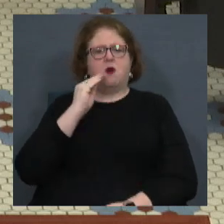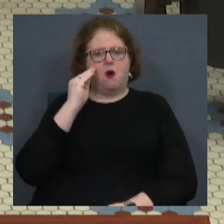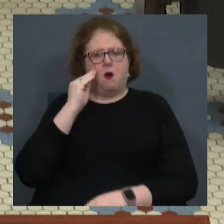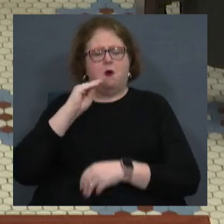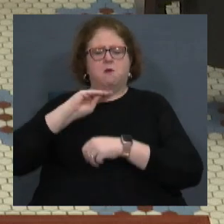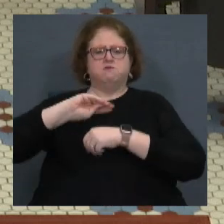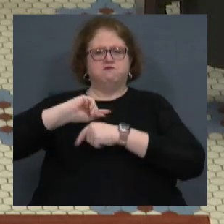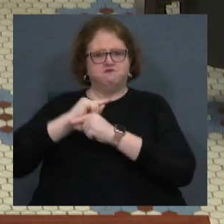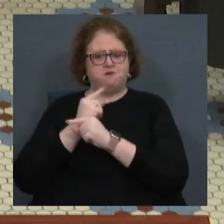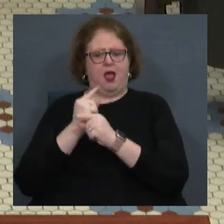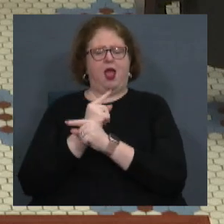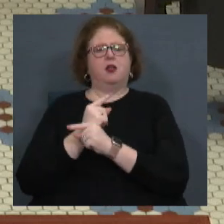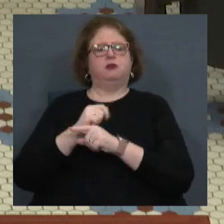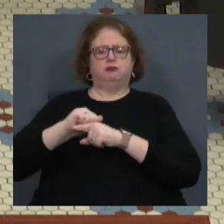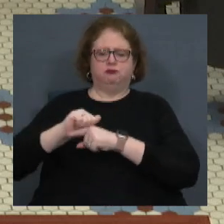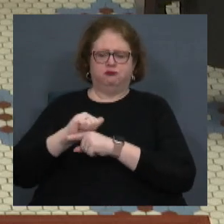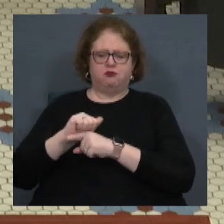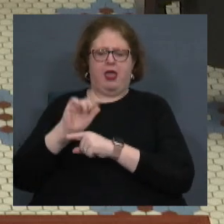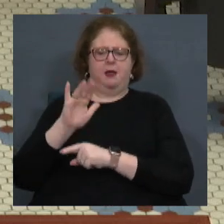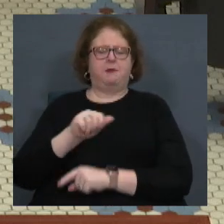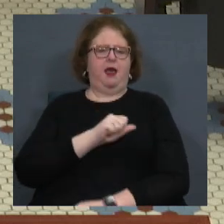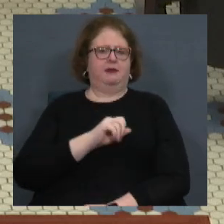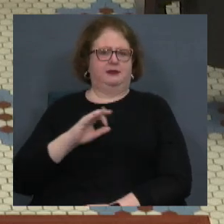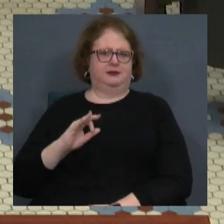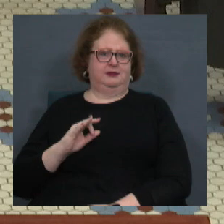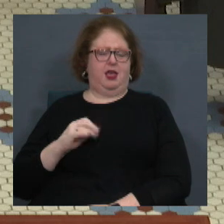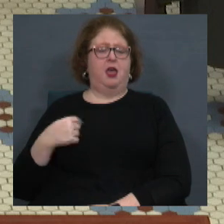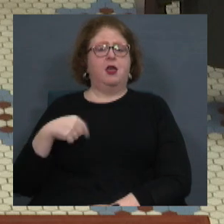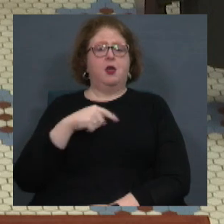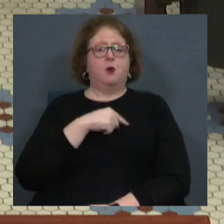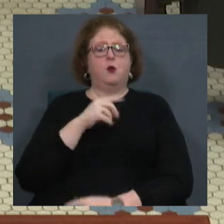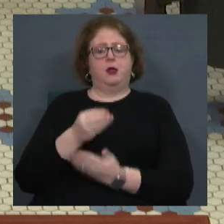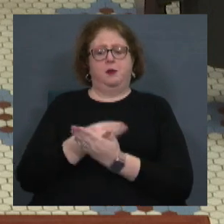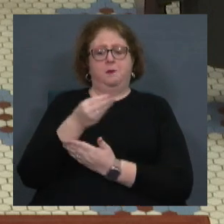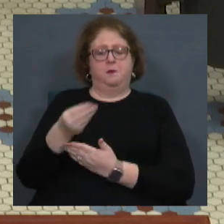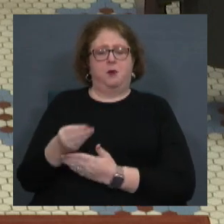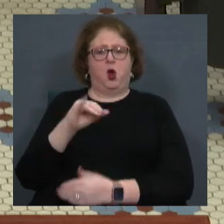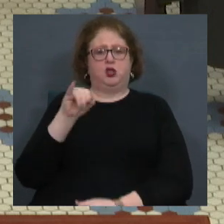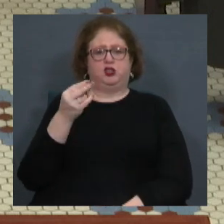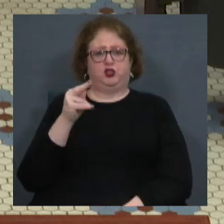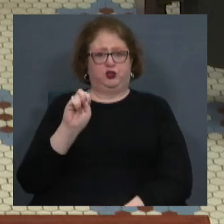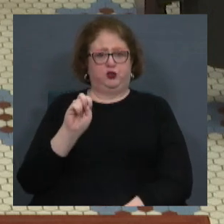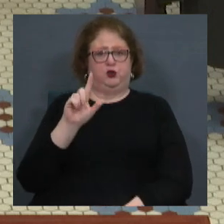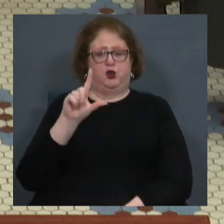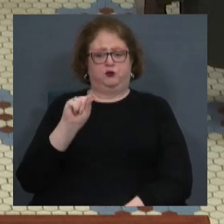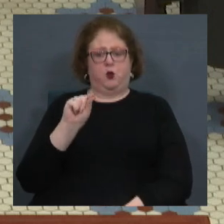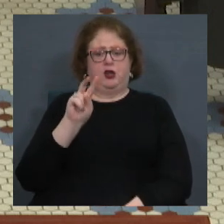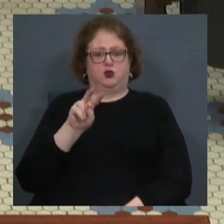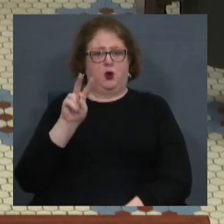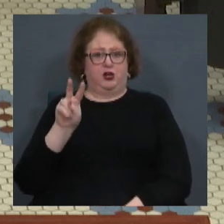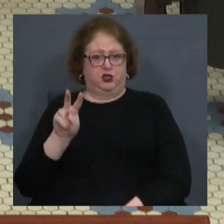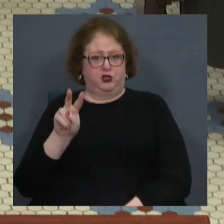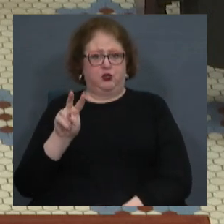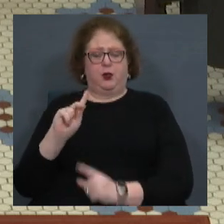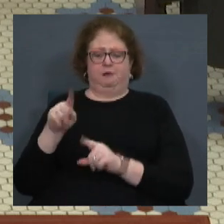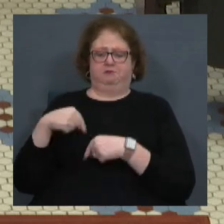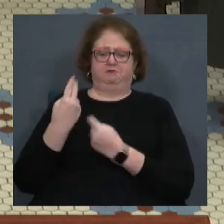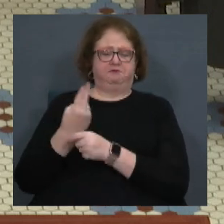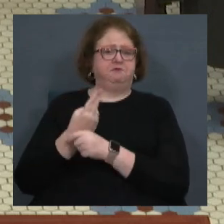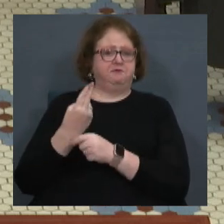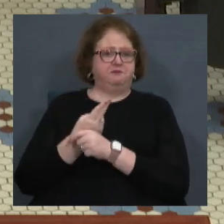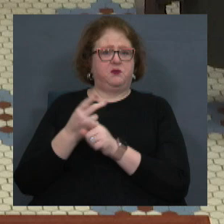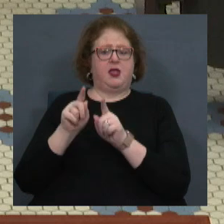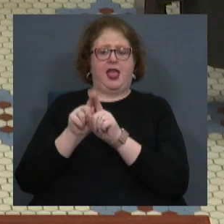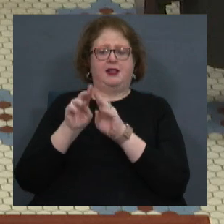by CLI in June of 2022 and has been operated since then to provide housing and services to the